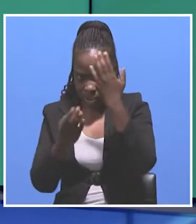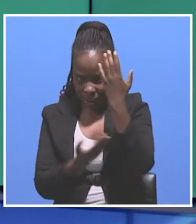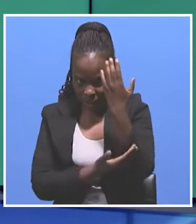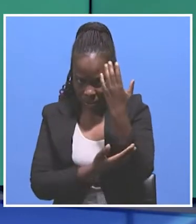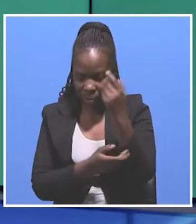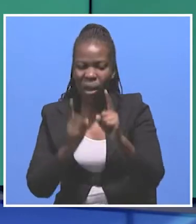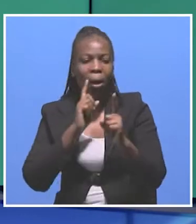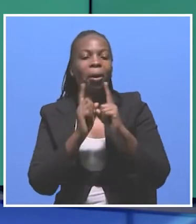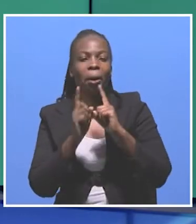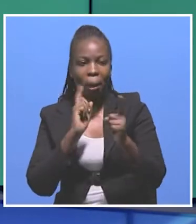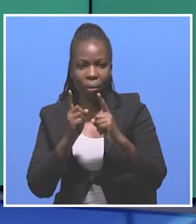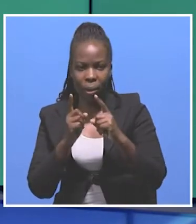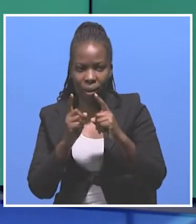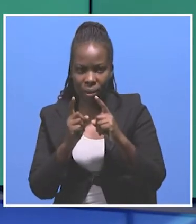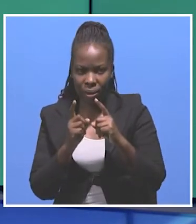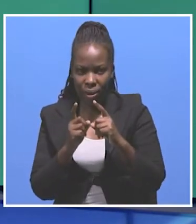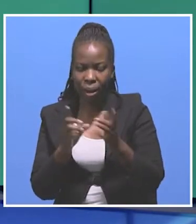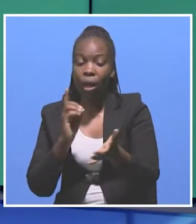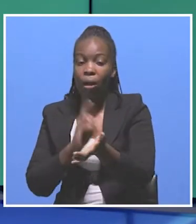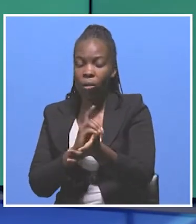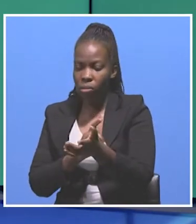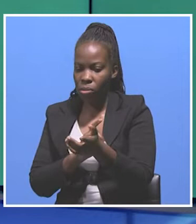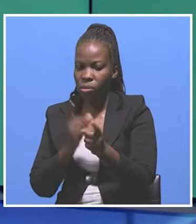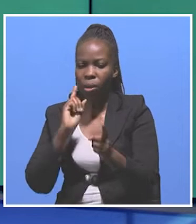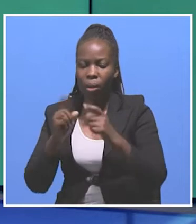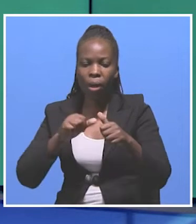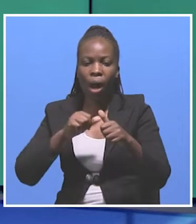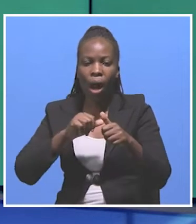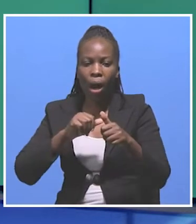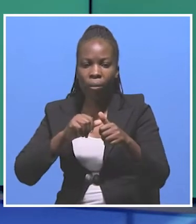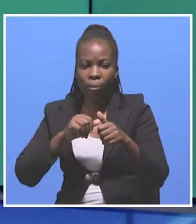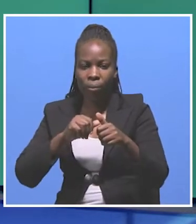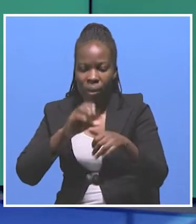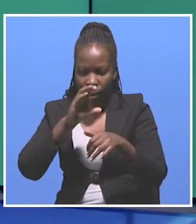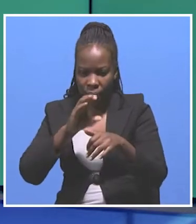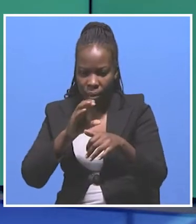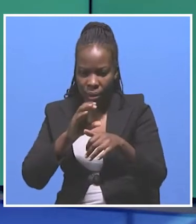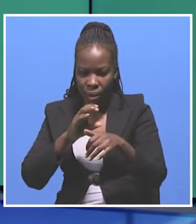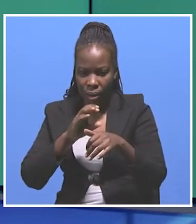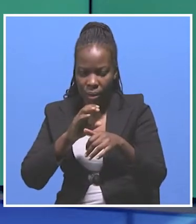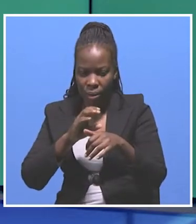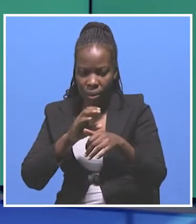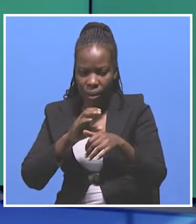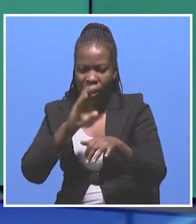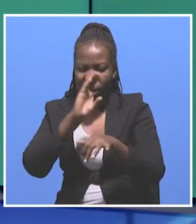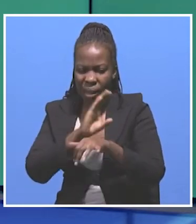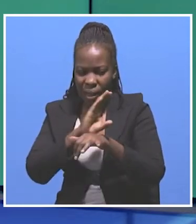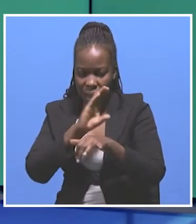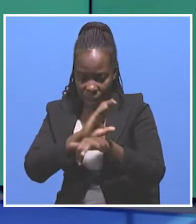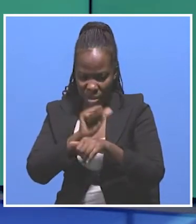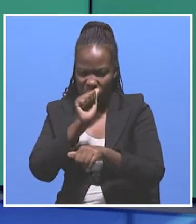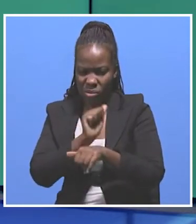communities, Doc, yes. Has ZAGO, talk to us on how you are working with the churches in the Zambia Prevention of Unsafe